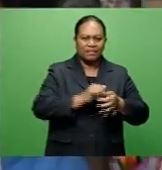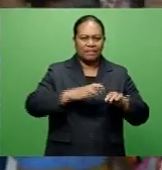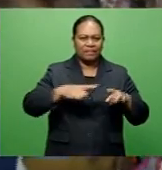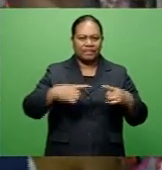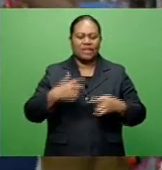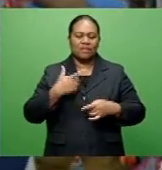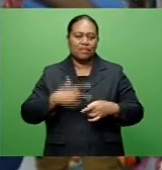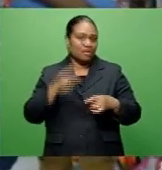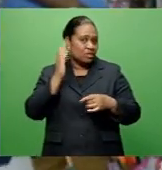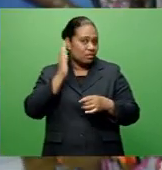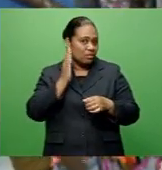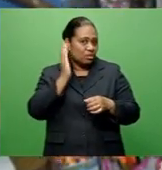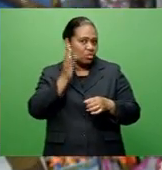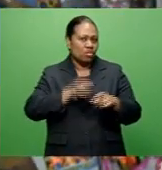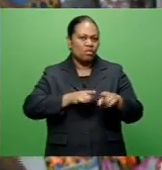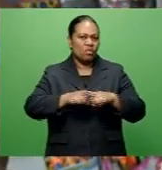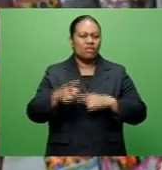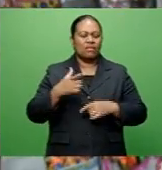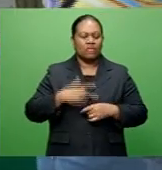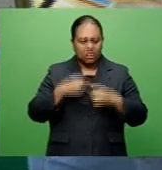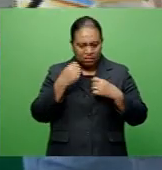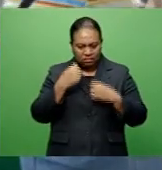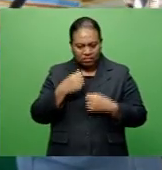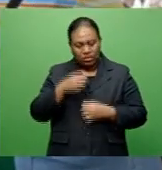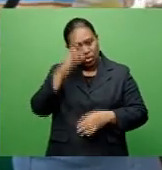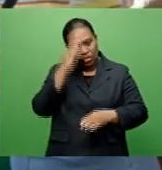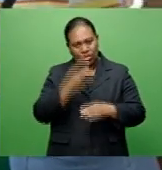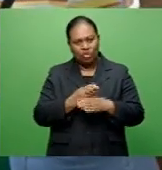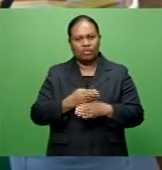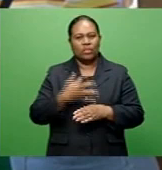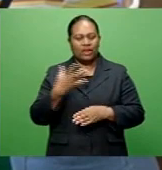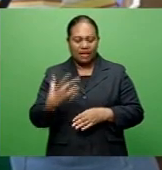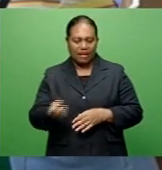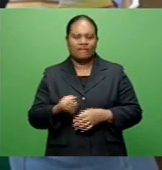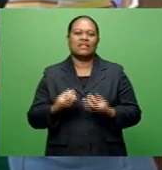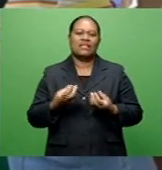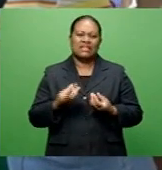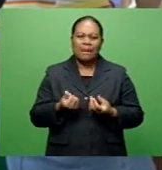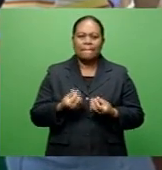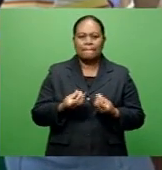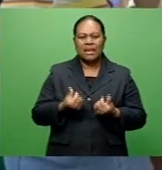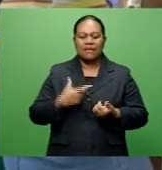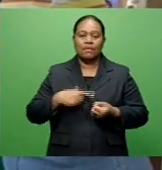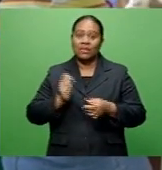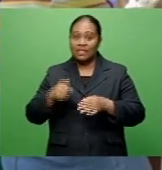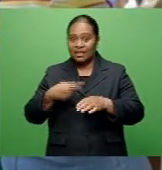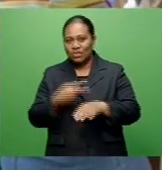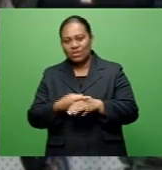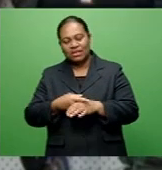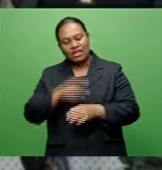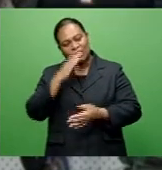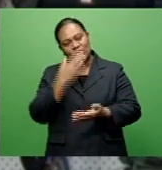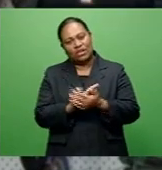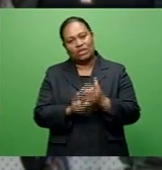school supplies, hoping they will earn a few bucks as students will return to school next week. During